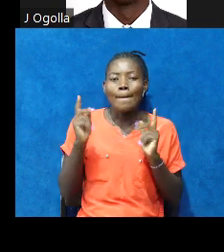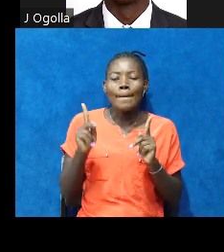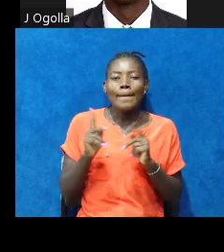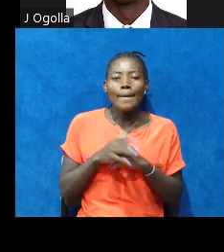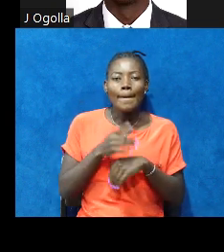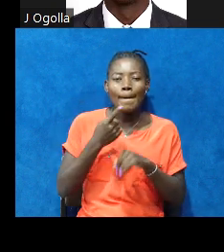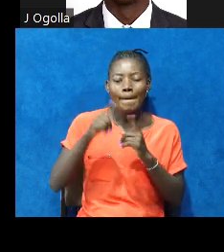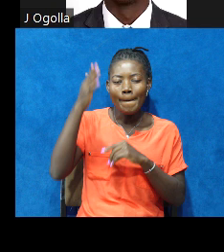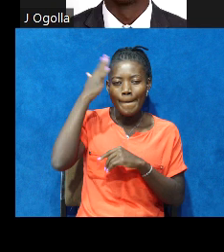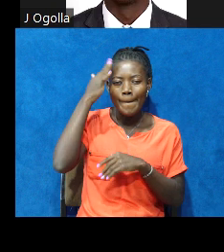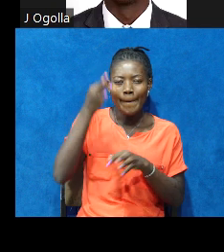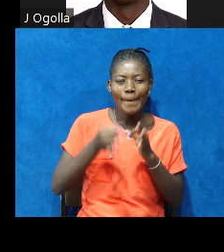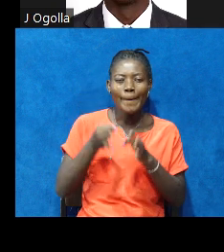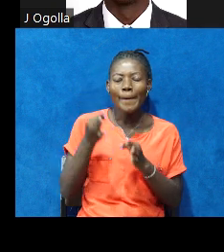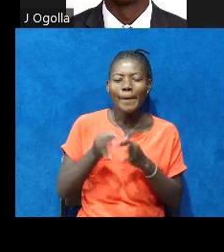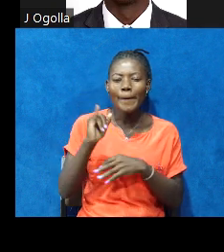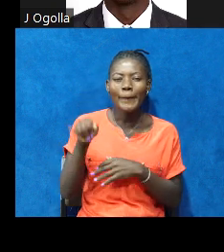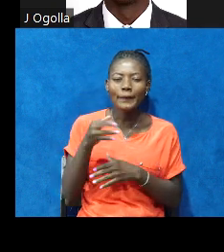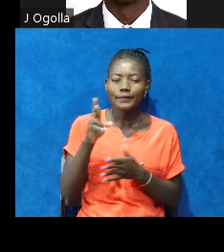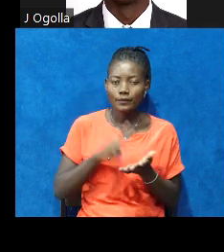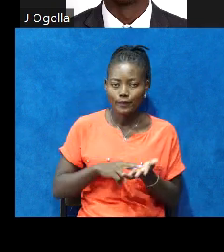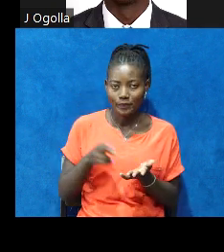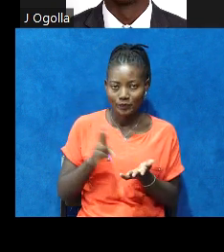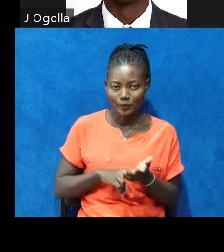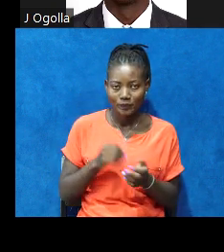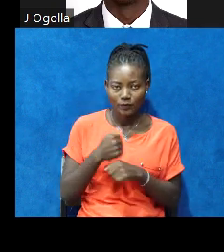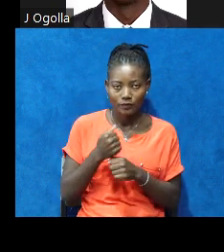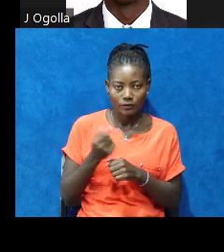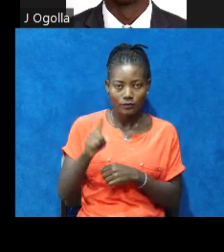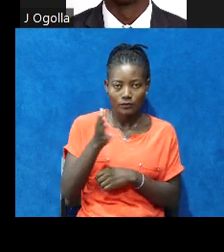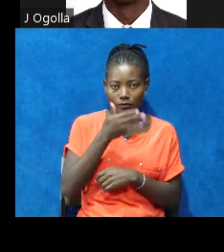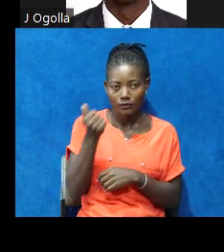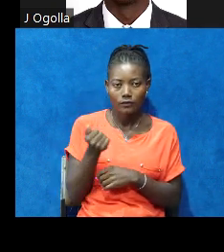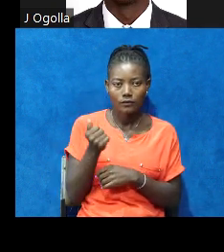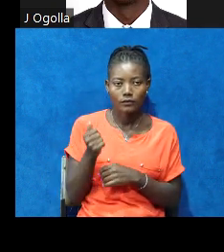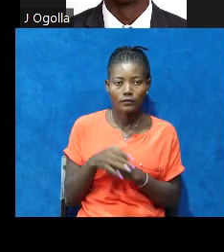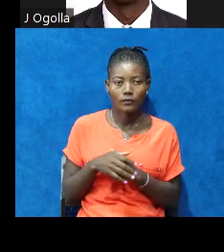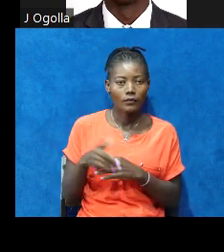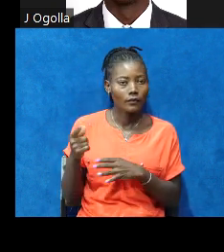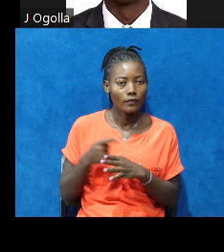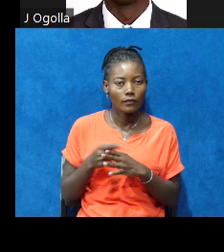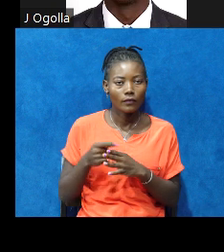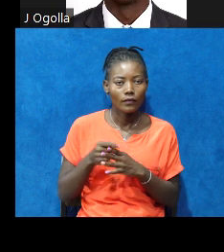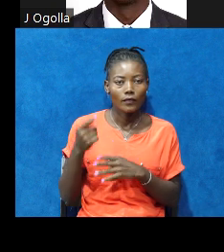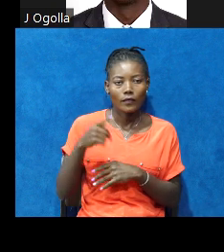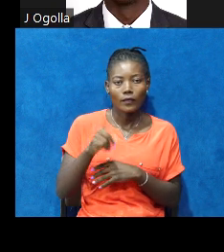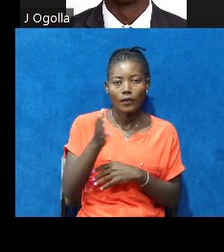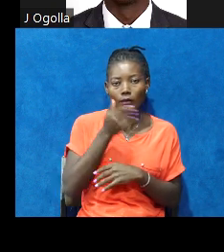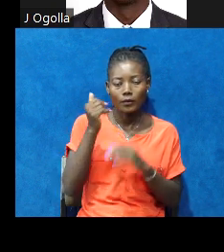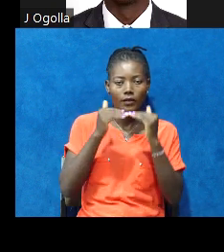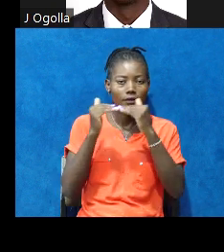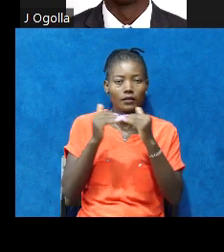iende bas." But you know, if you just re-emphasize that, you know, just do your best, be your best. You've trained to your best